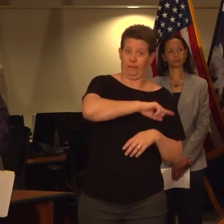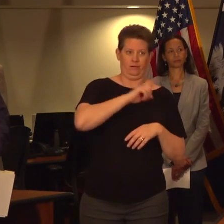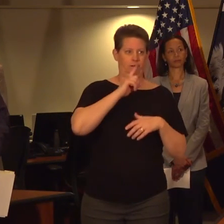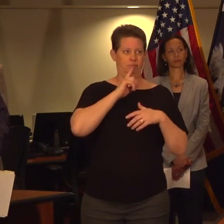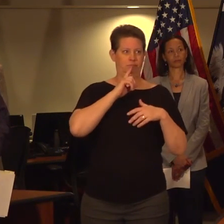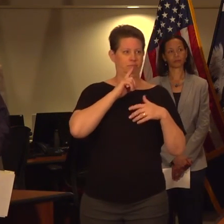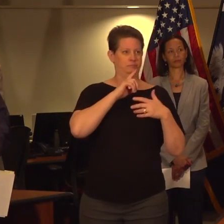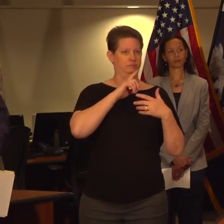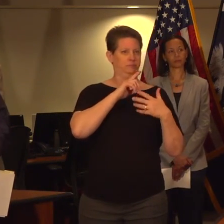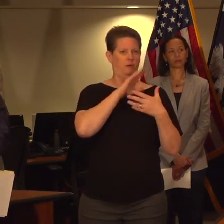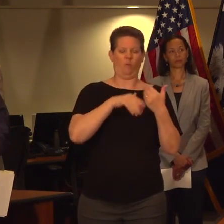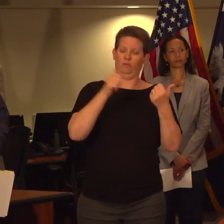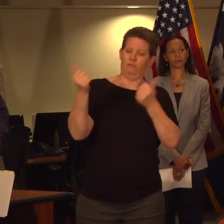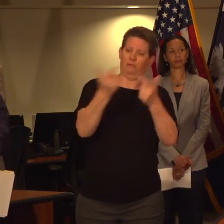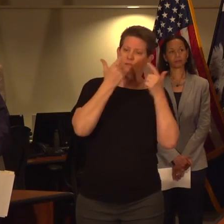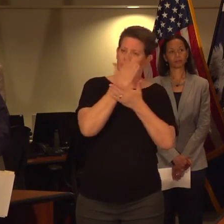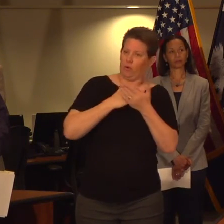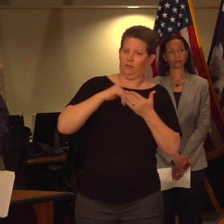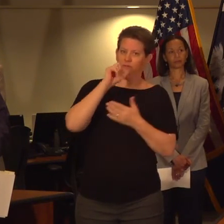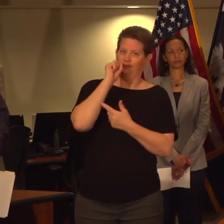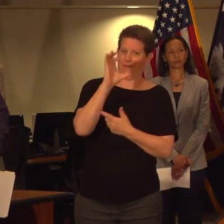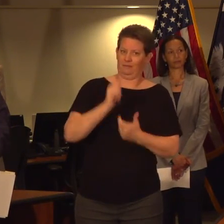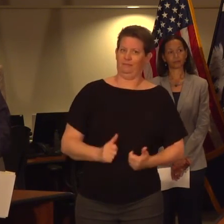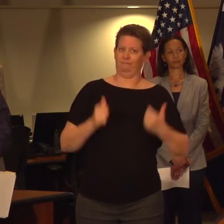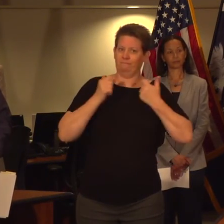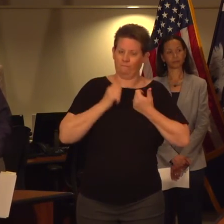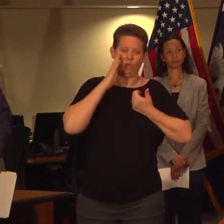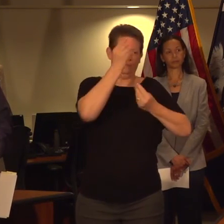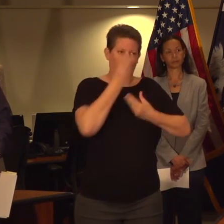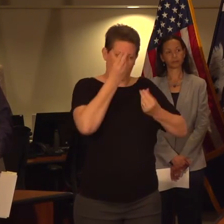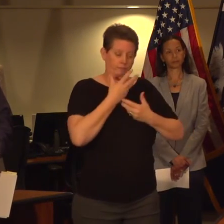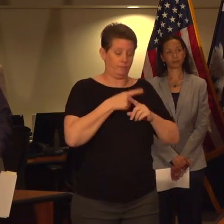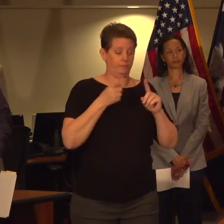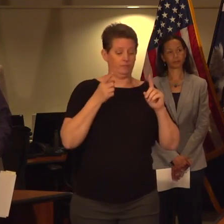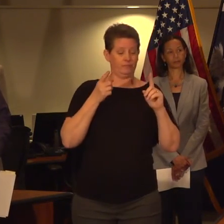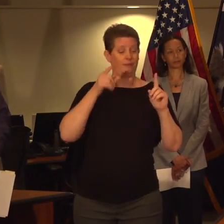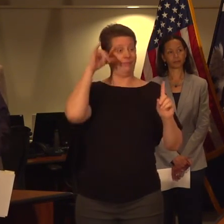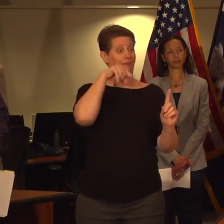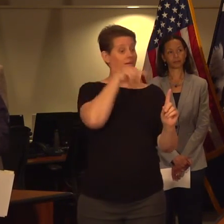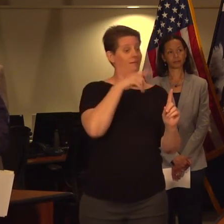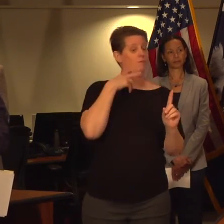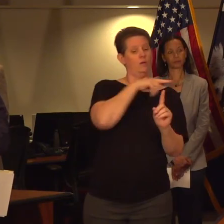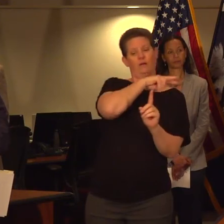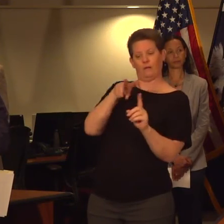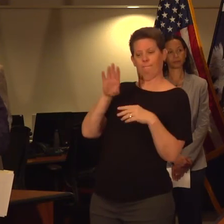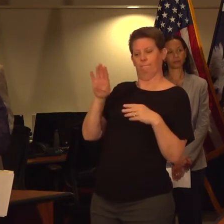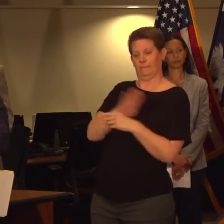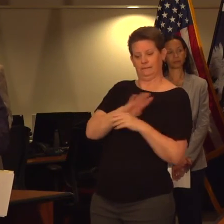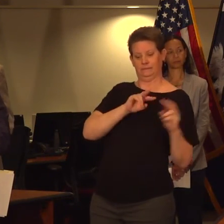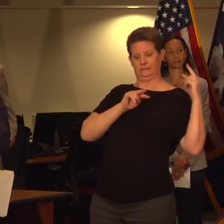virtually every aspect of South Carolina life. But this is to give a business perspective to a